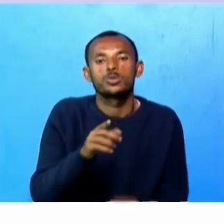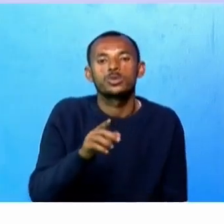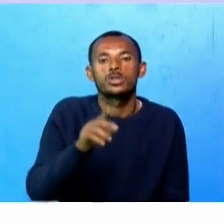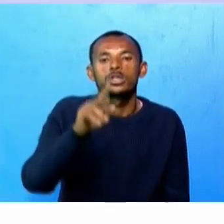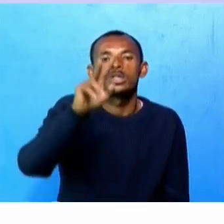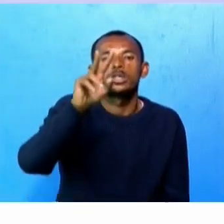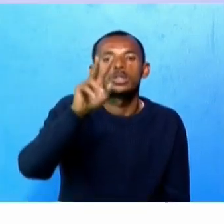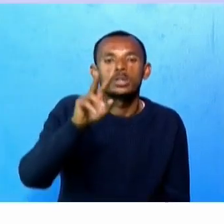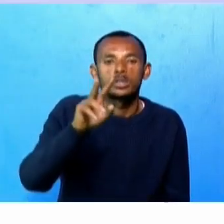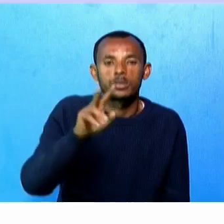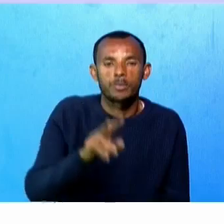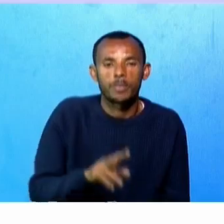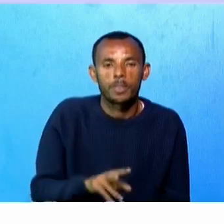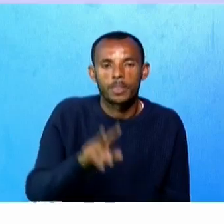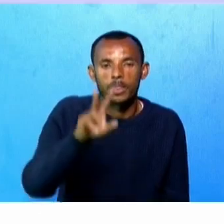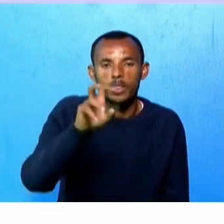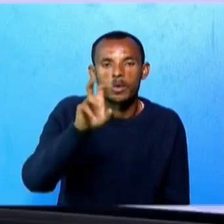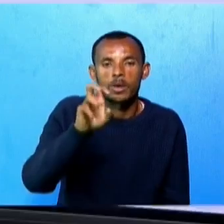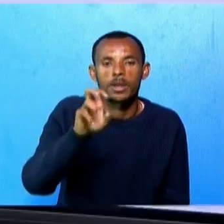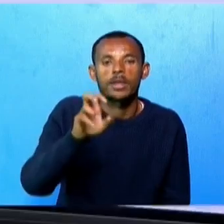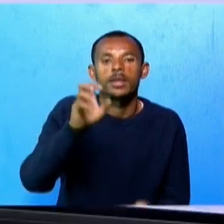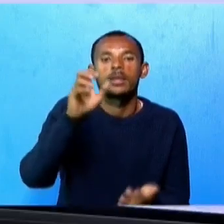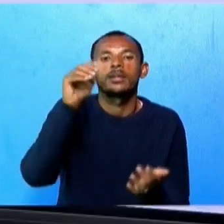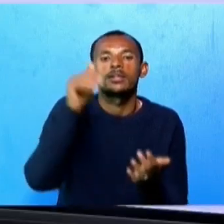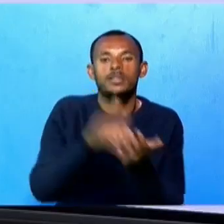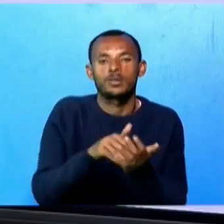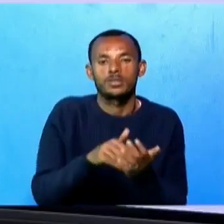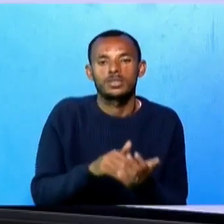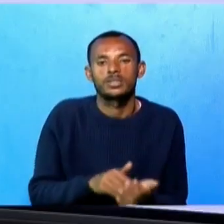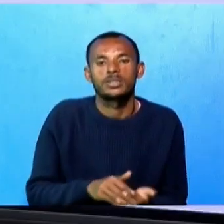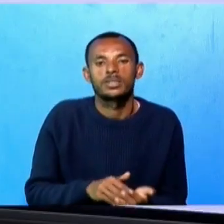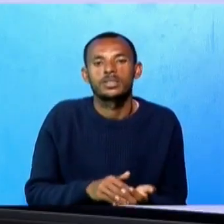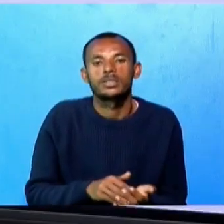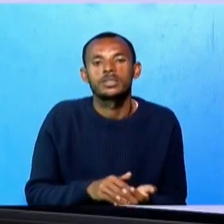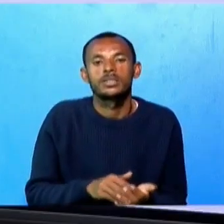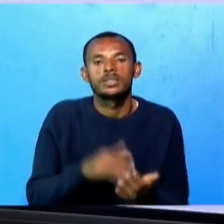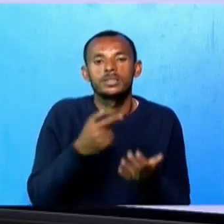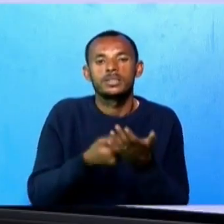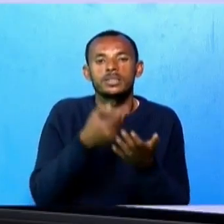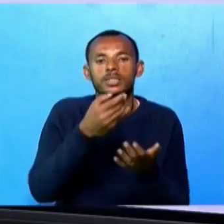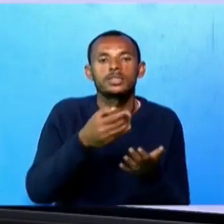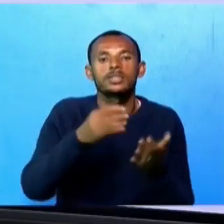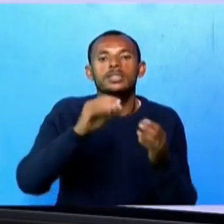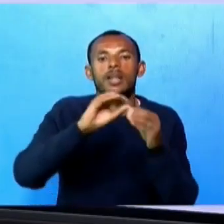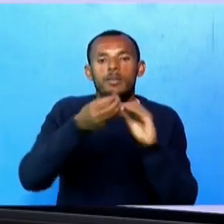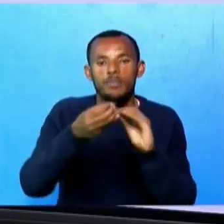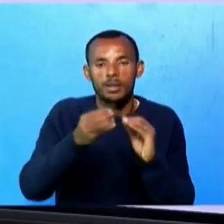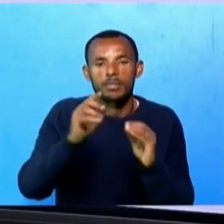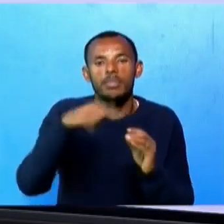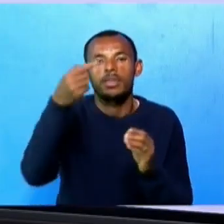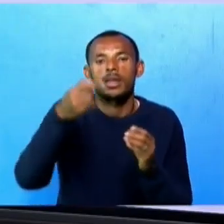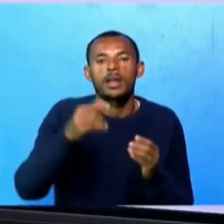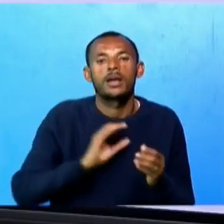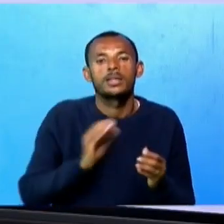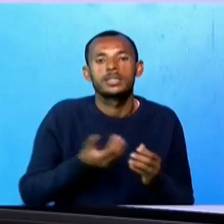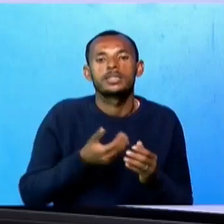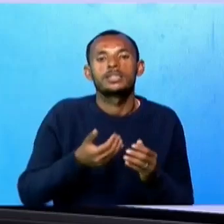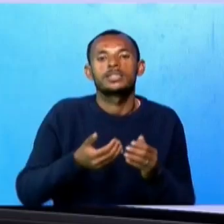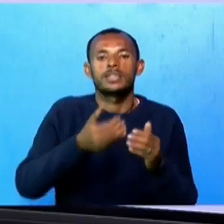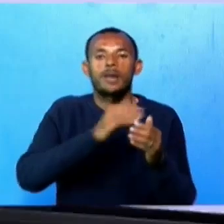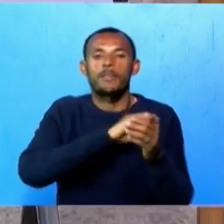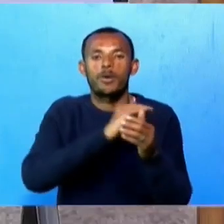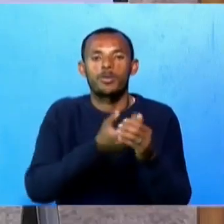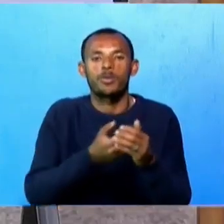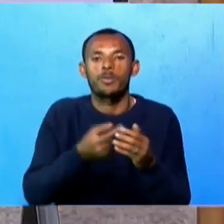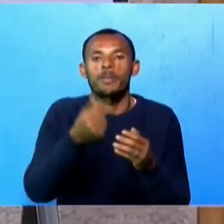20,000. Okay? This number tells us the amount of